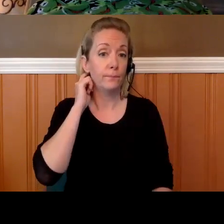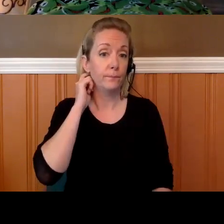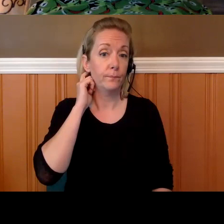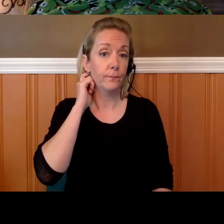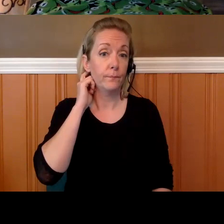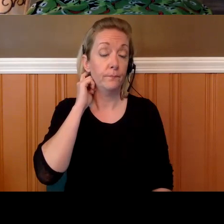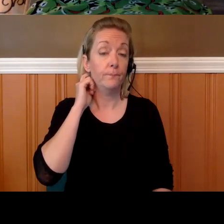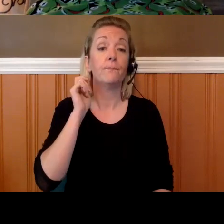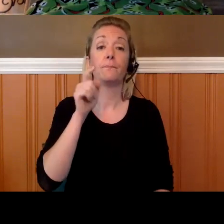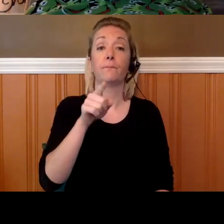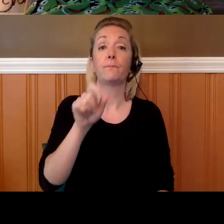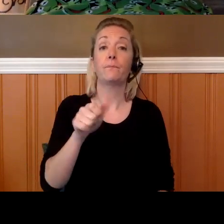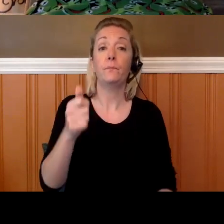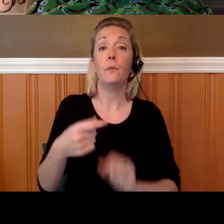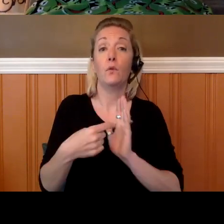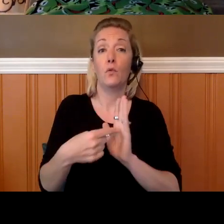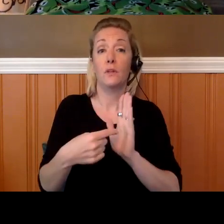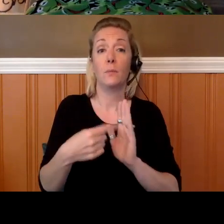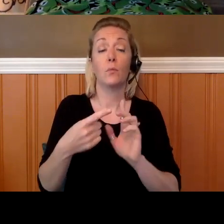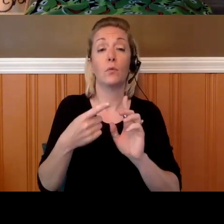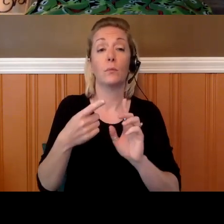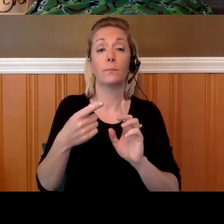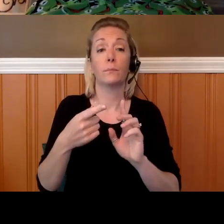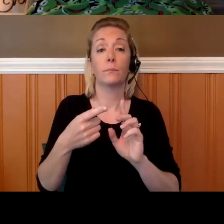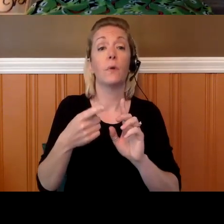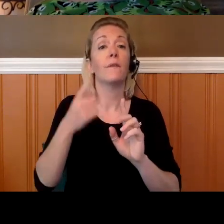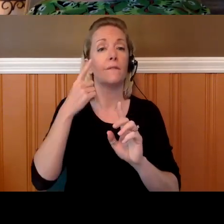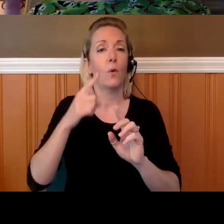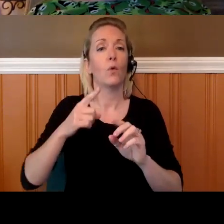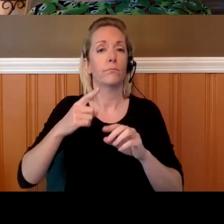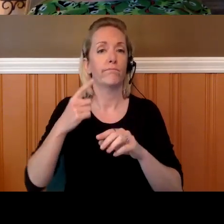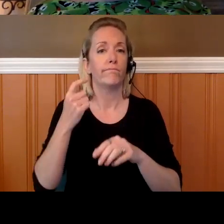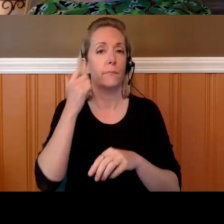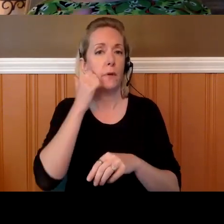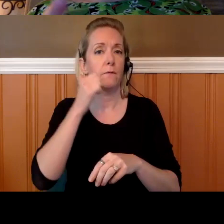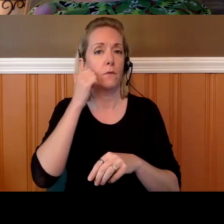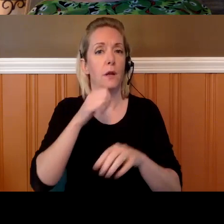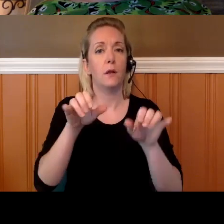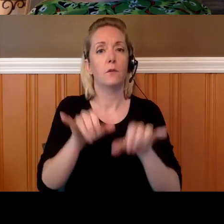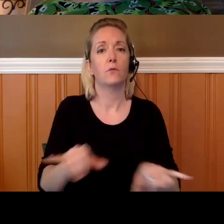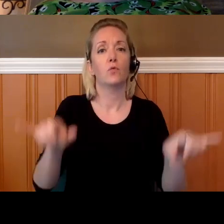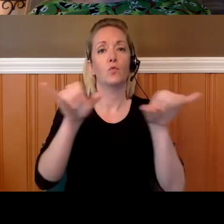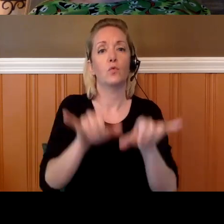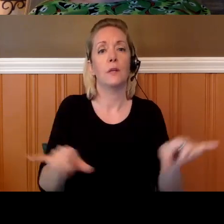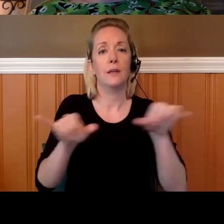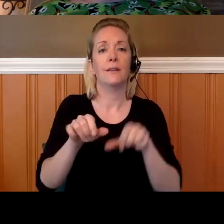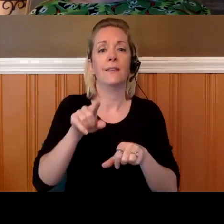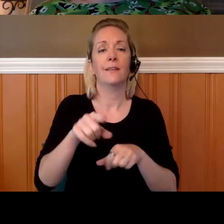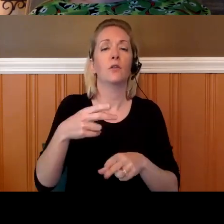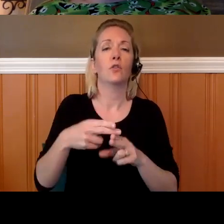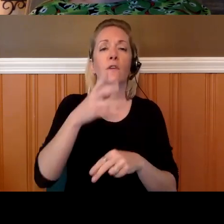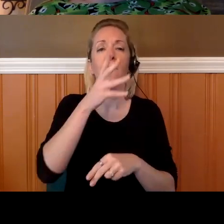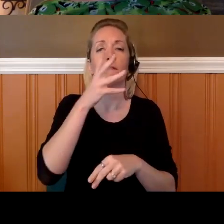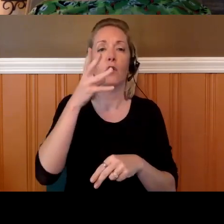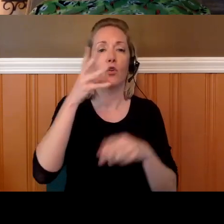This is another example in a functional routine. This Farmer Says toy was a favorite of this